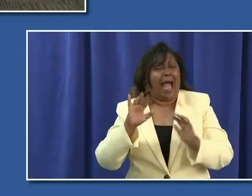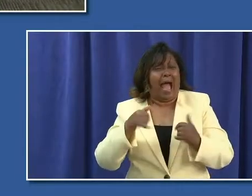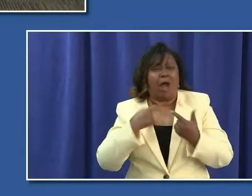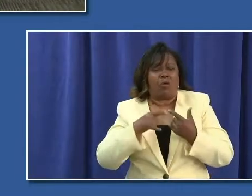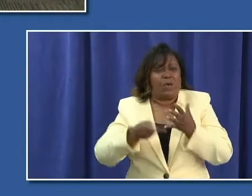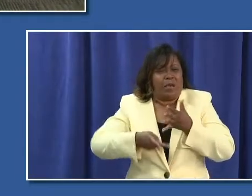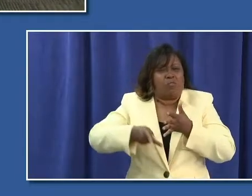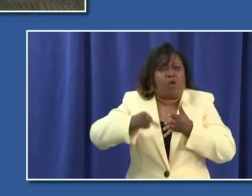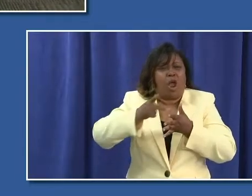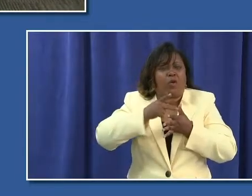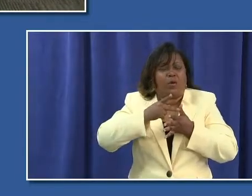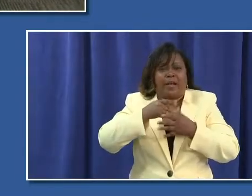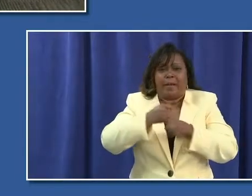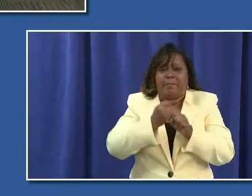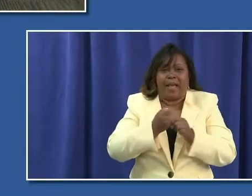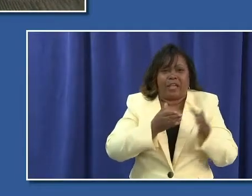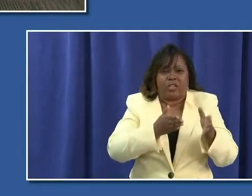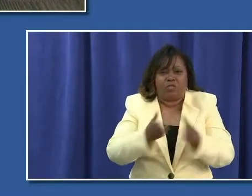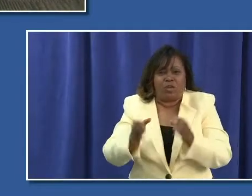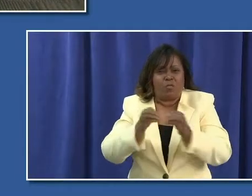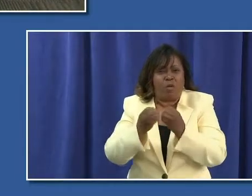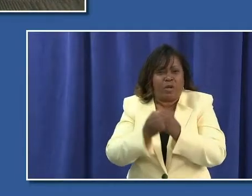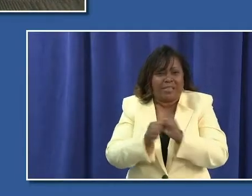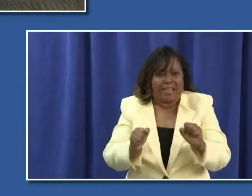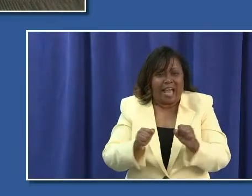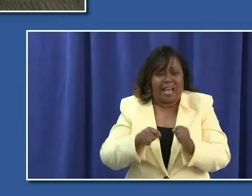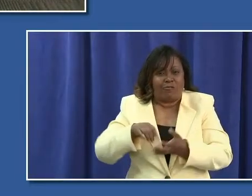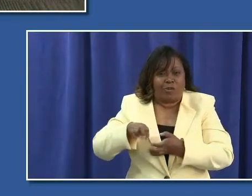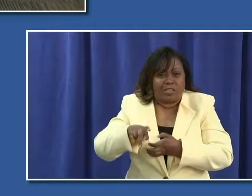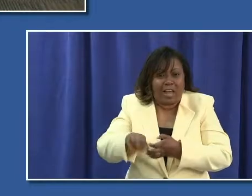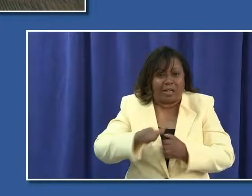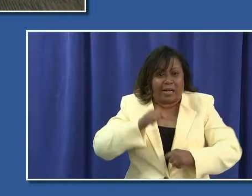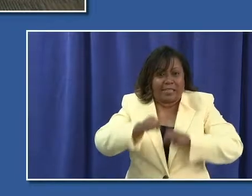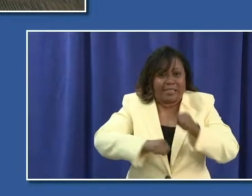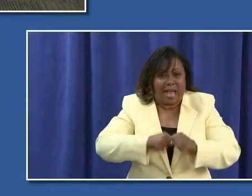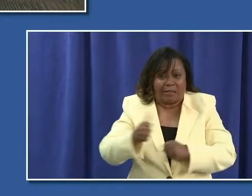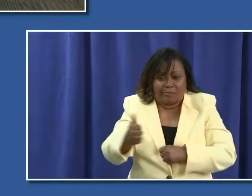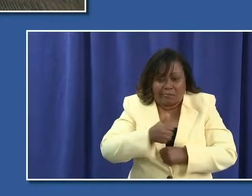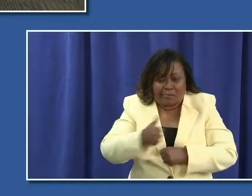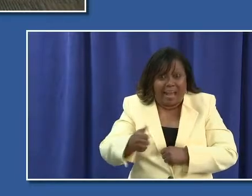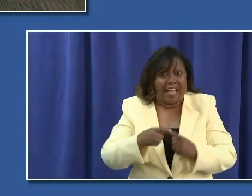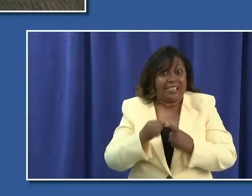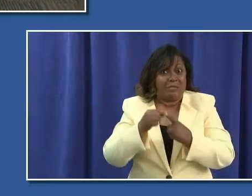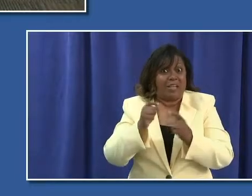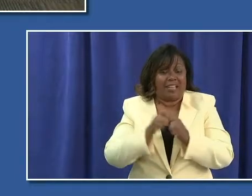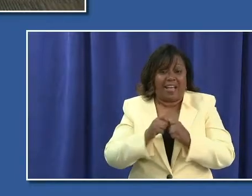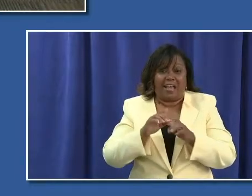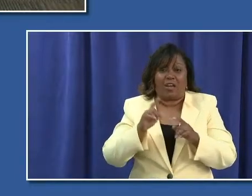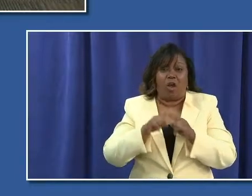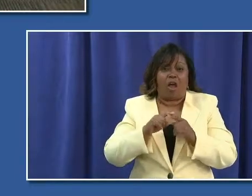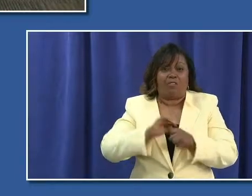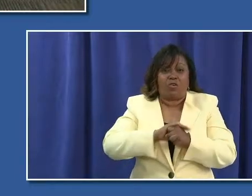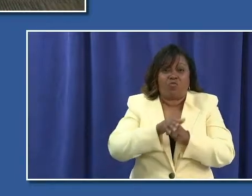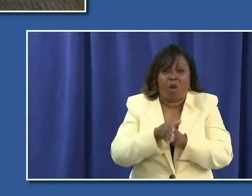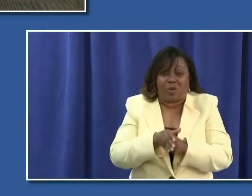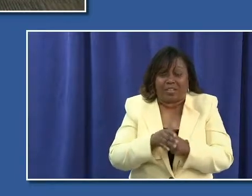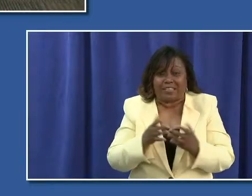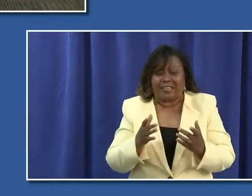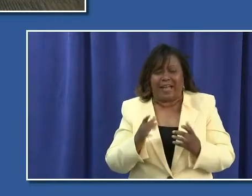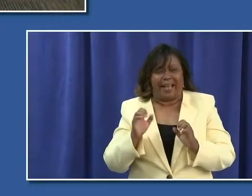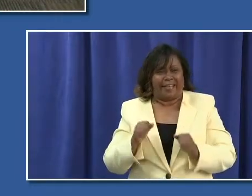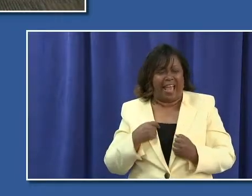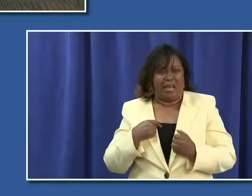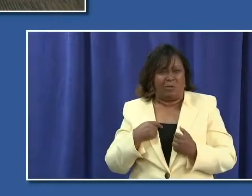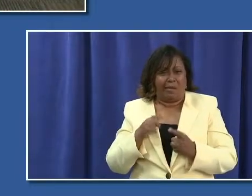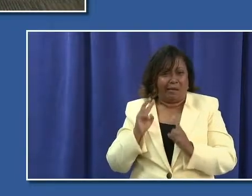we prioritizing making our streets more safe for pedestrian and cycling commuters, especially in the wake of coronavirus? Can